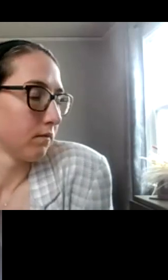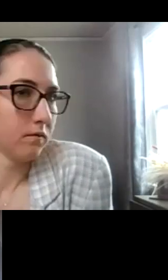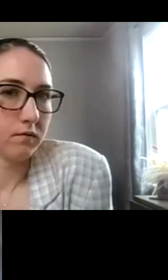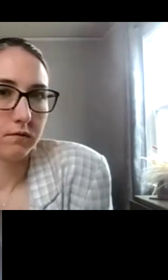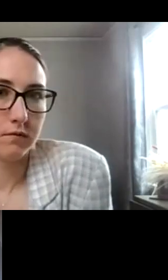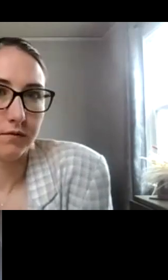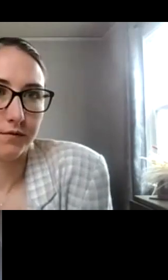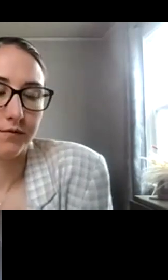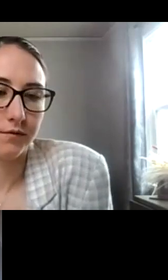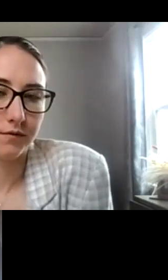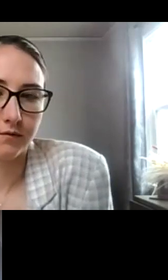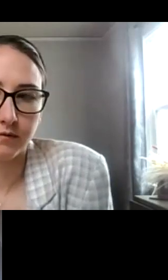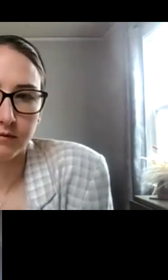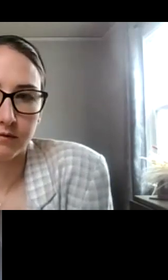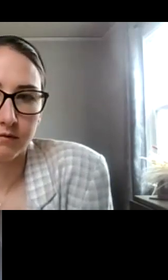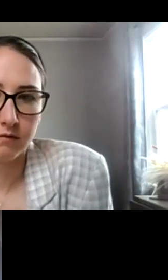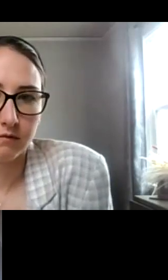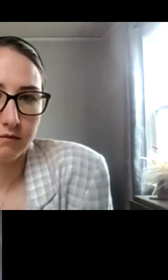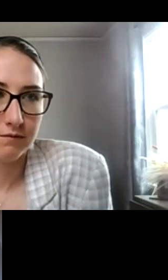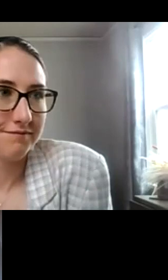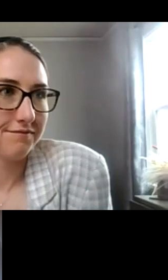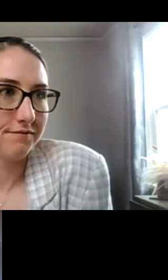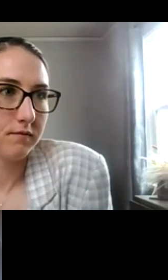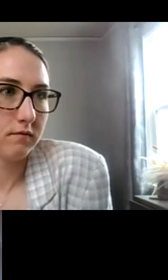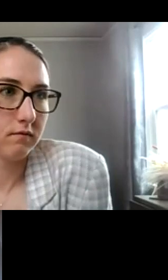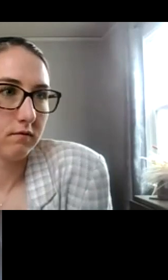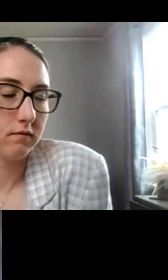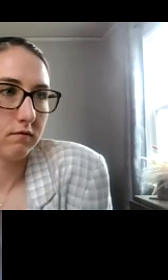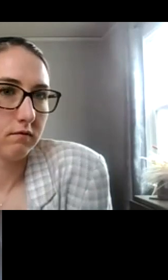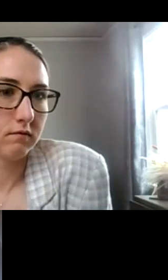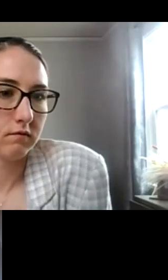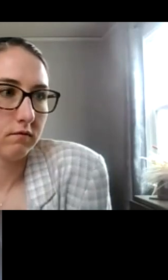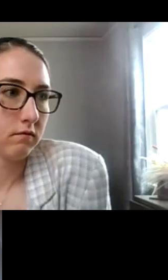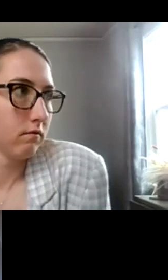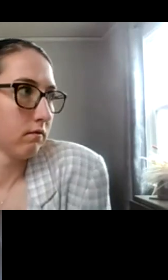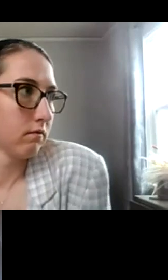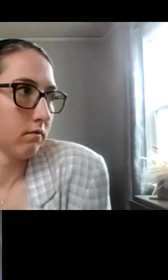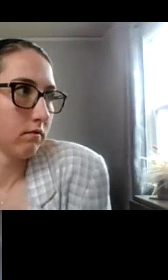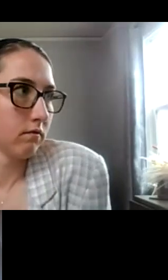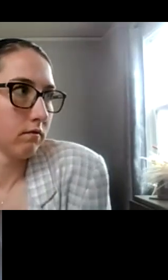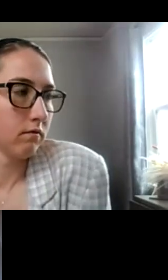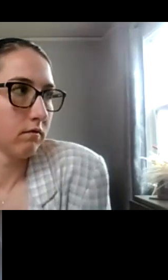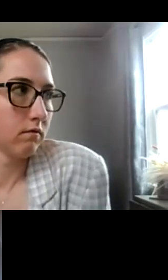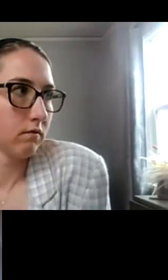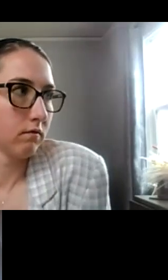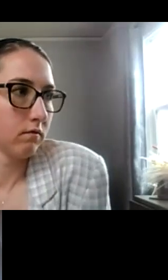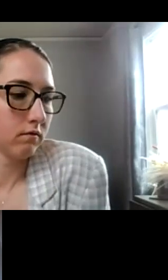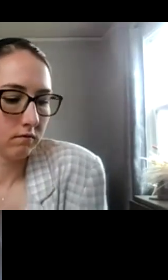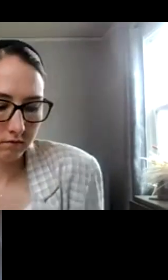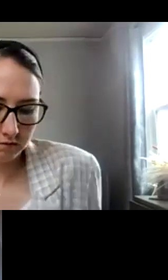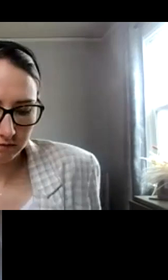Great, thank you for that. I will note that we have 3 minutes left in our town hall for today.